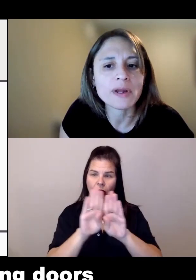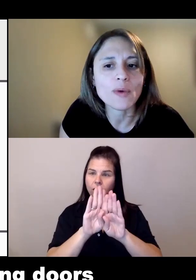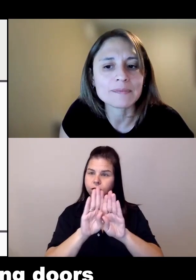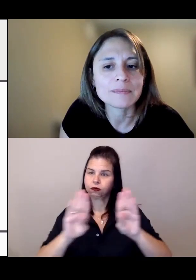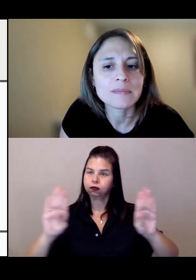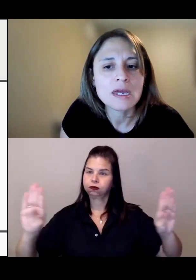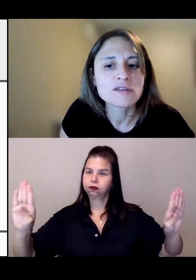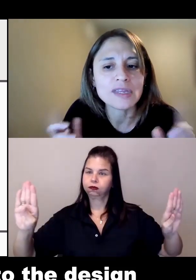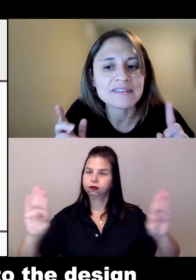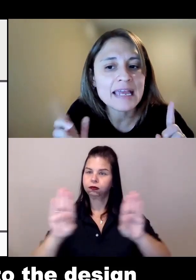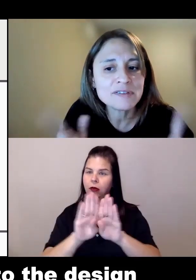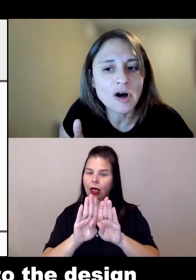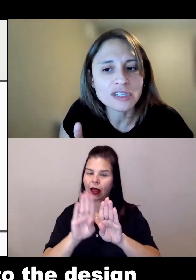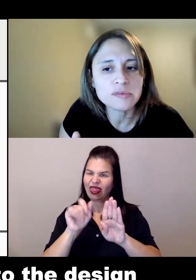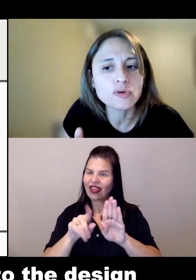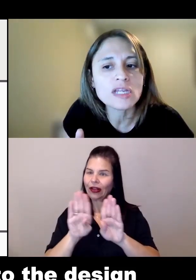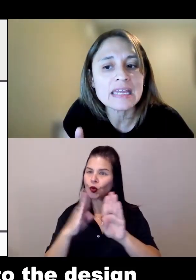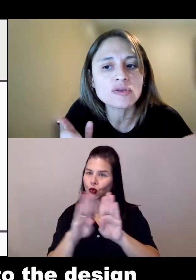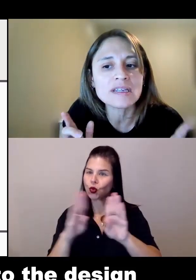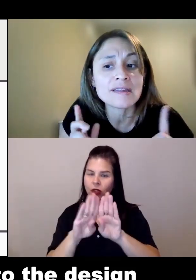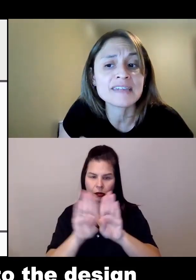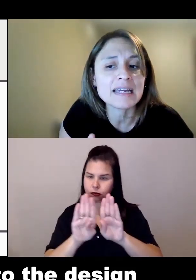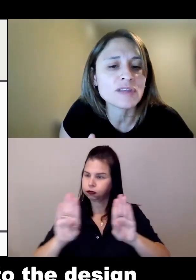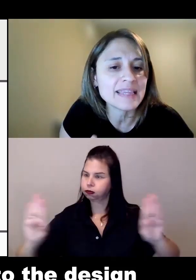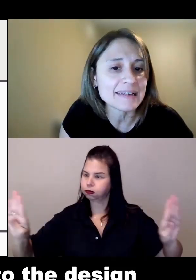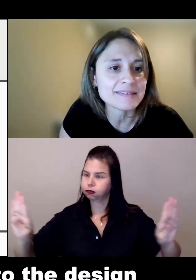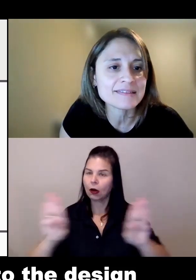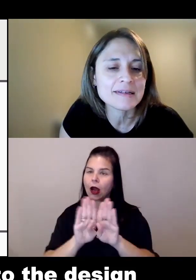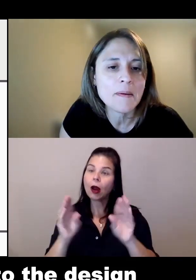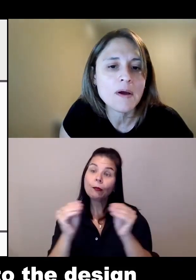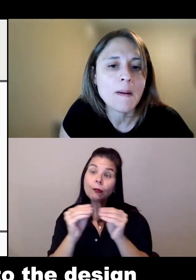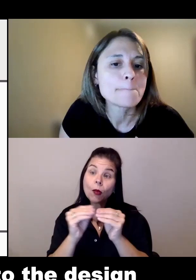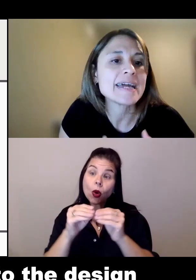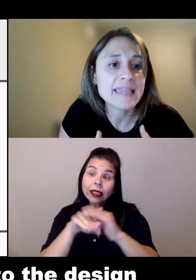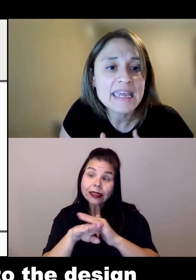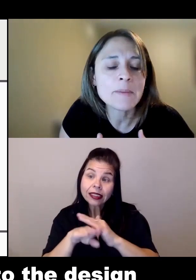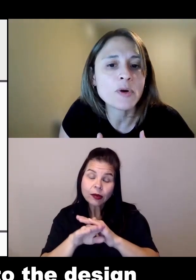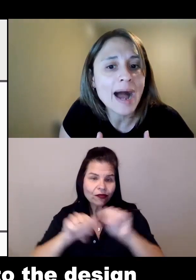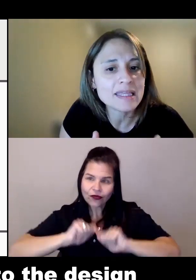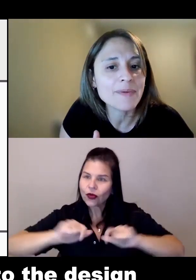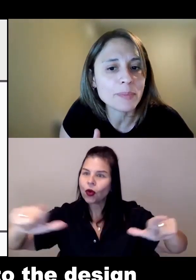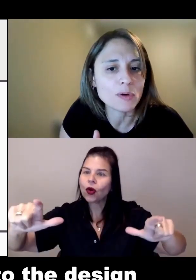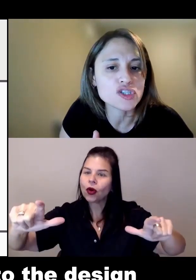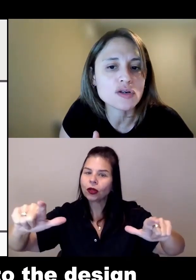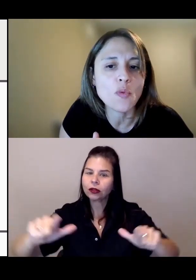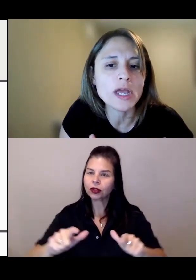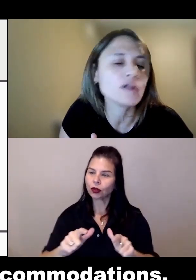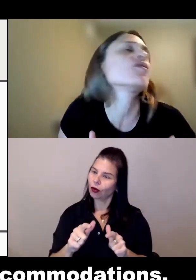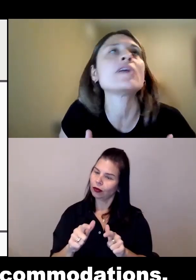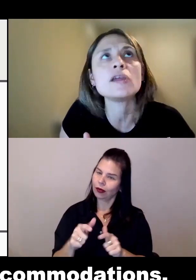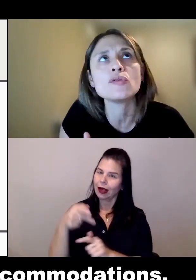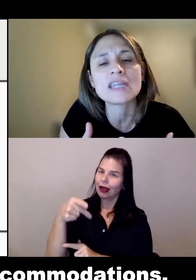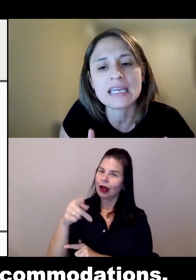for everyone. So the same thought is put into the design of the tasks. By taking a proactive approach,